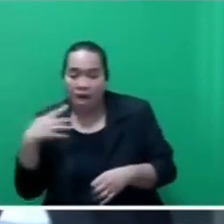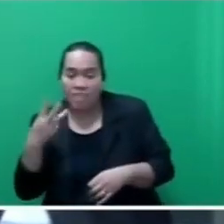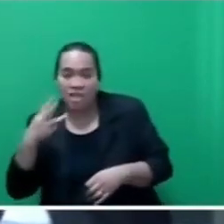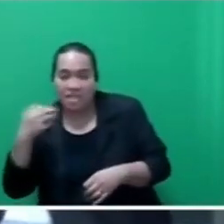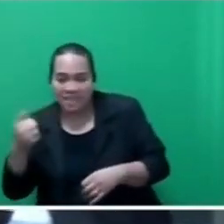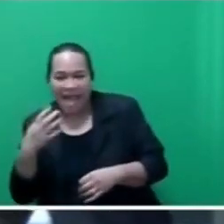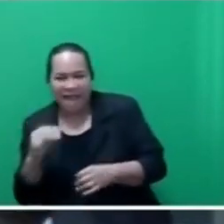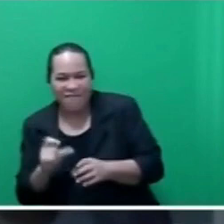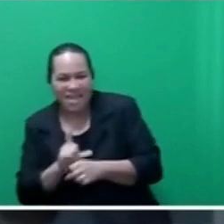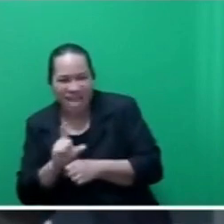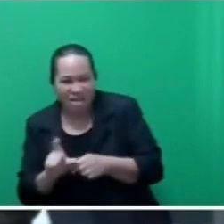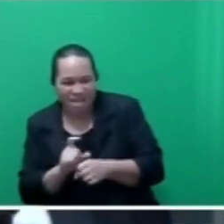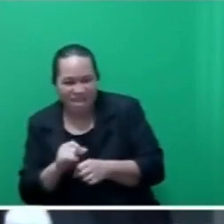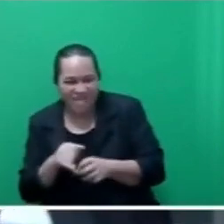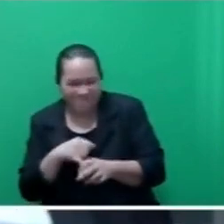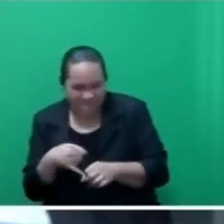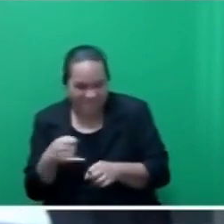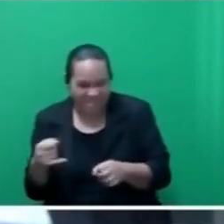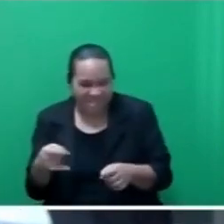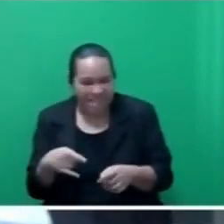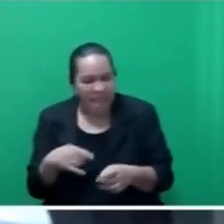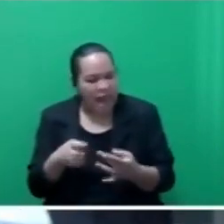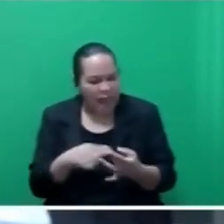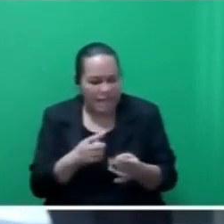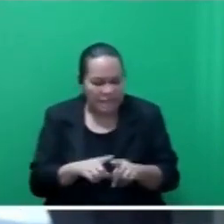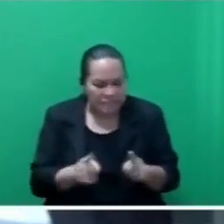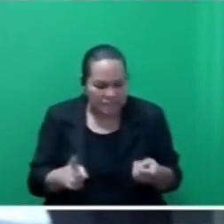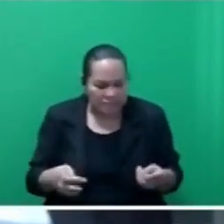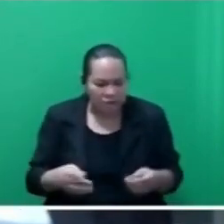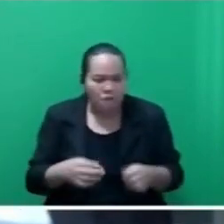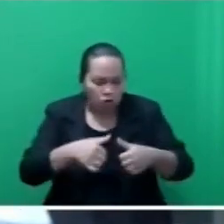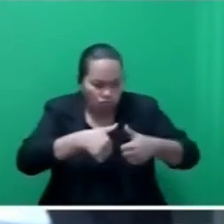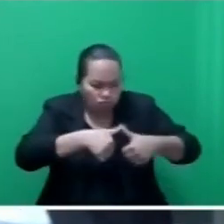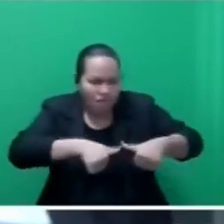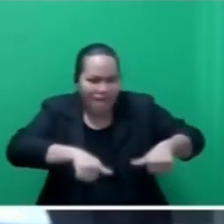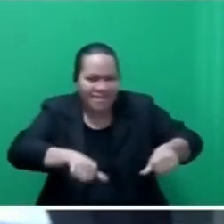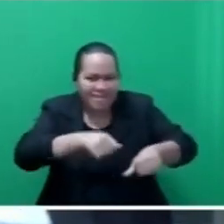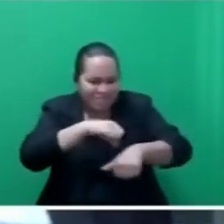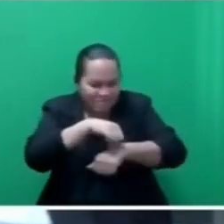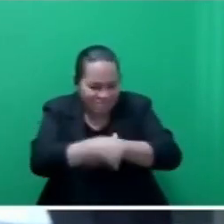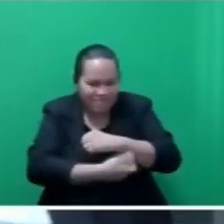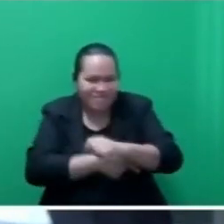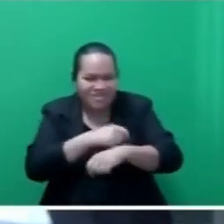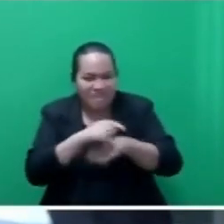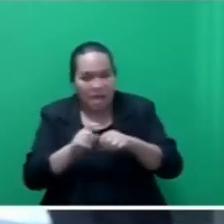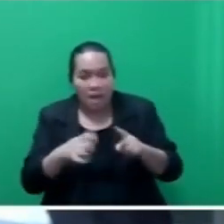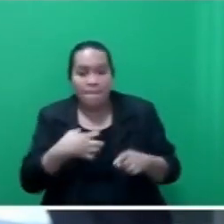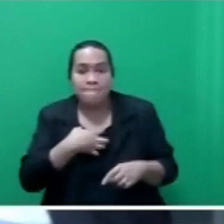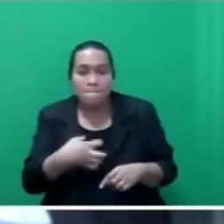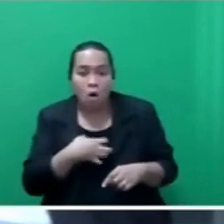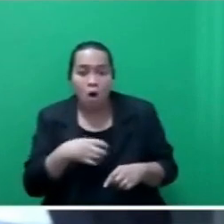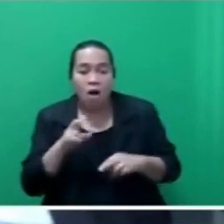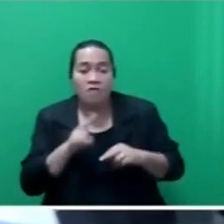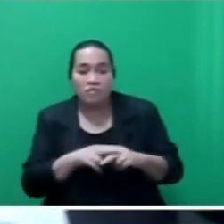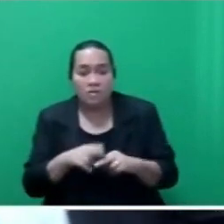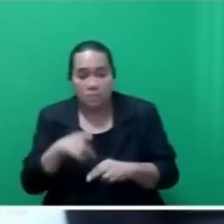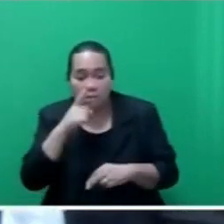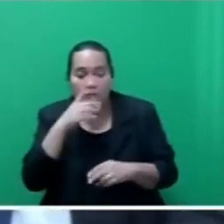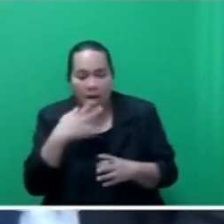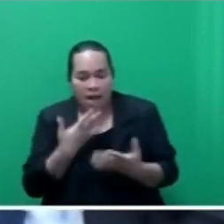136 crops, and also 4 consumables, mainly wood dressings. We have more and more Fijians registering onto the